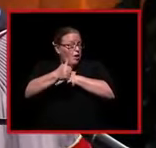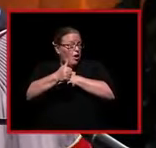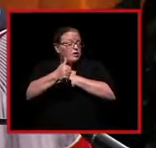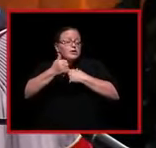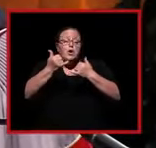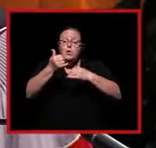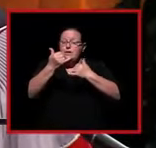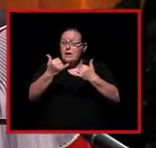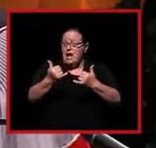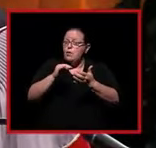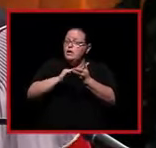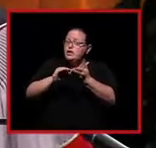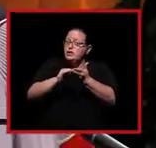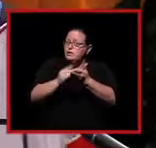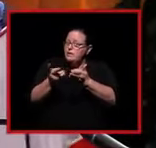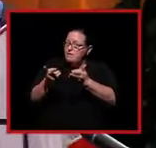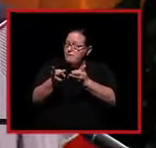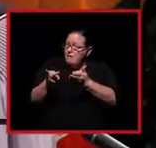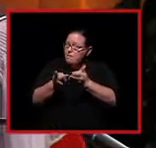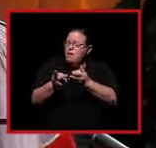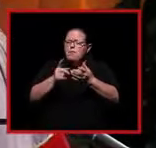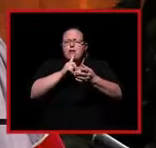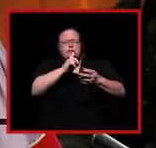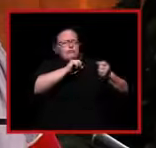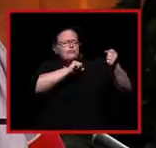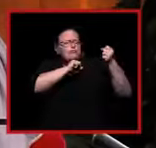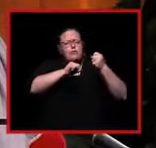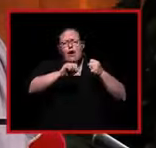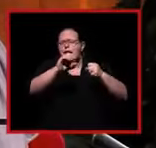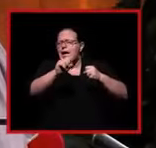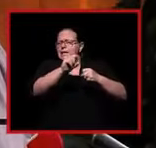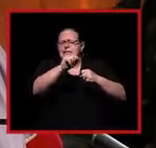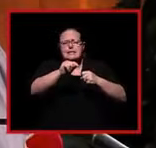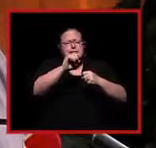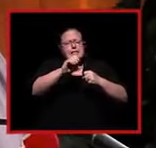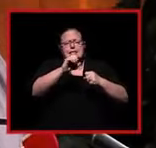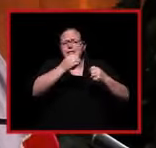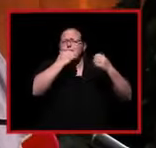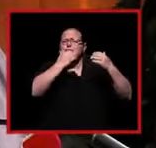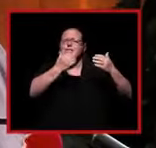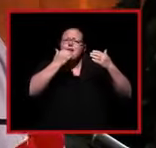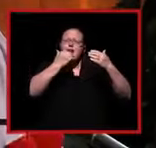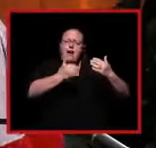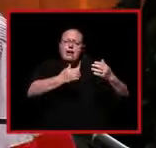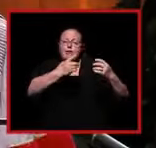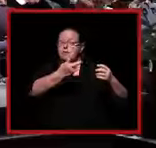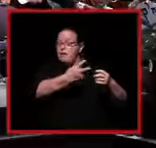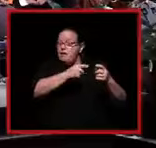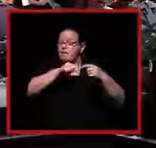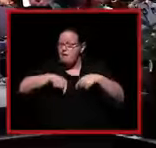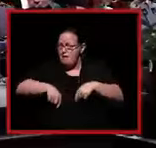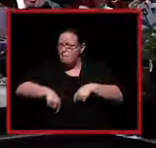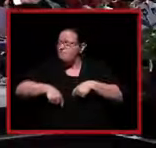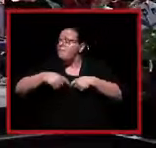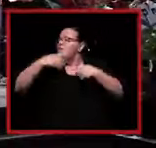going to excuse them, but let's give them a real STCC thank you for their comments.